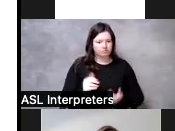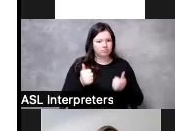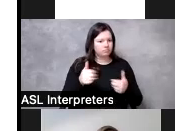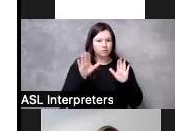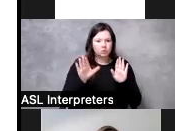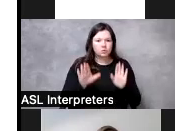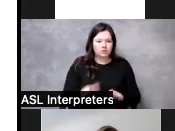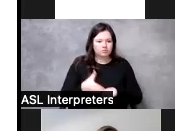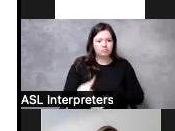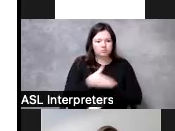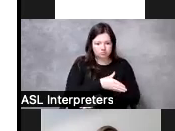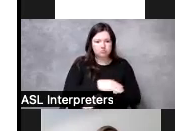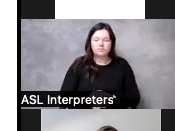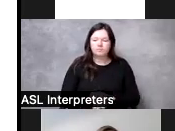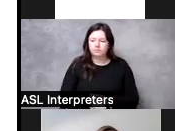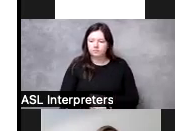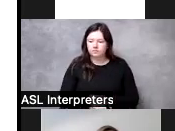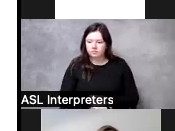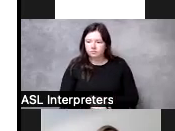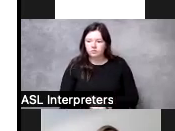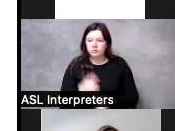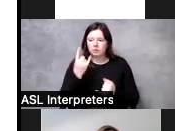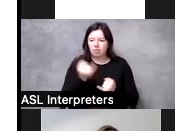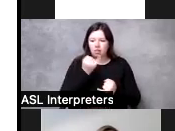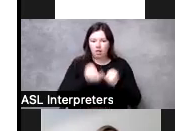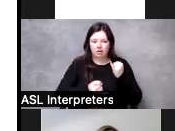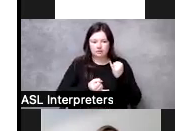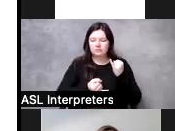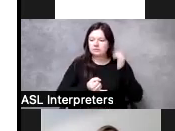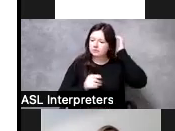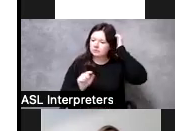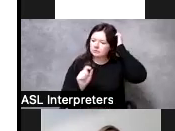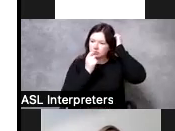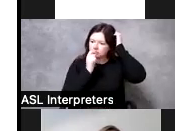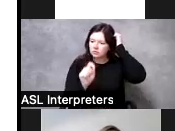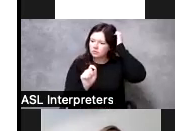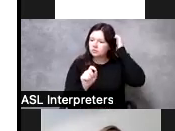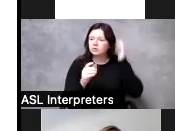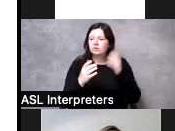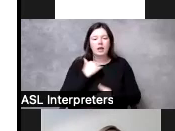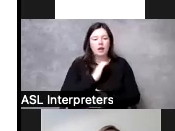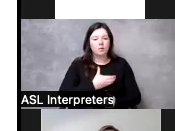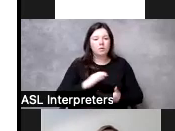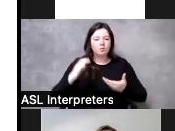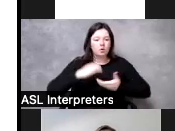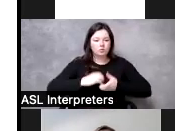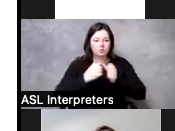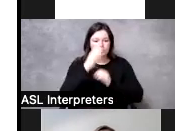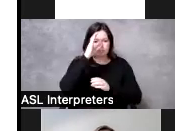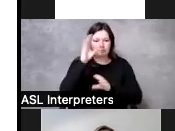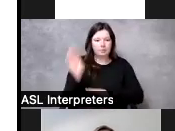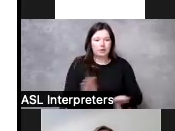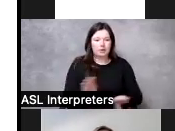improvement in our turnover. And then one last thing that I'll mention is just our partnership with behavioral health,